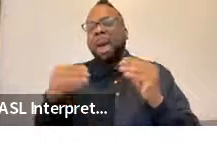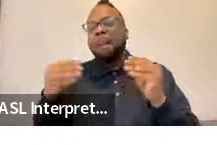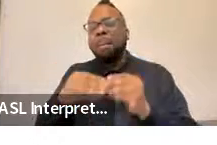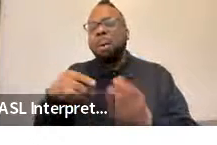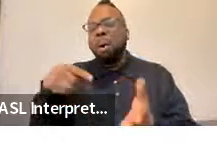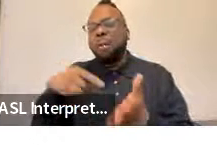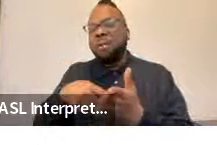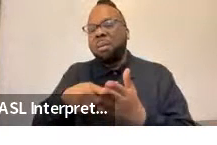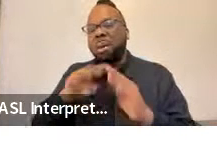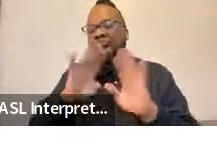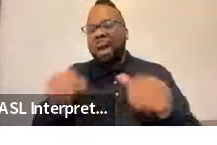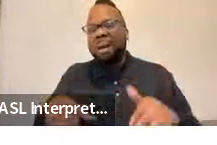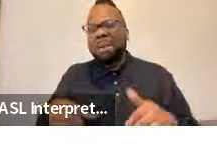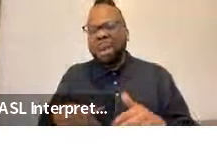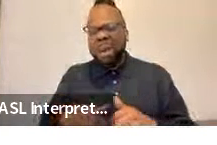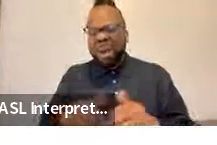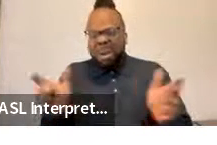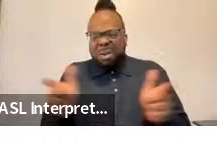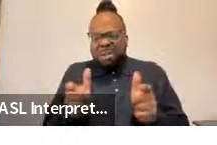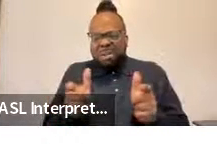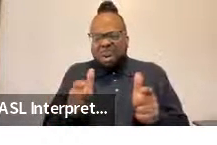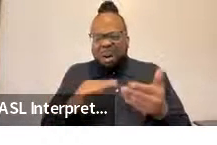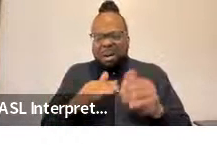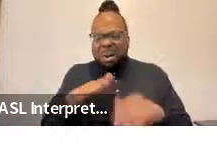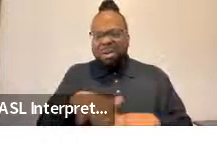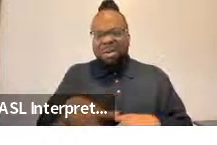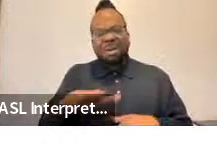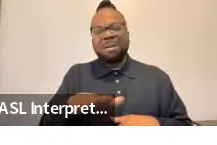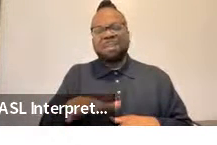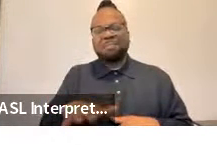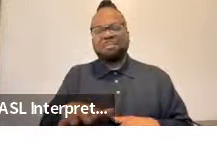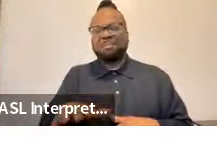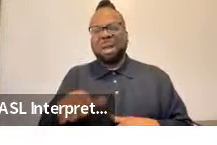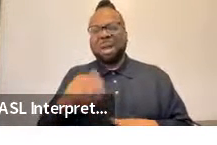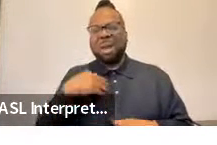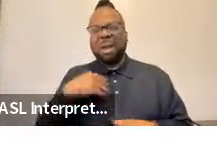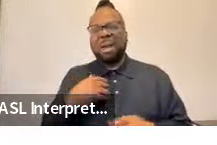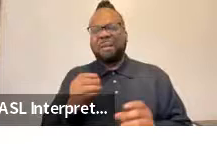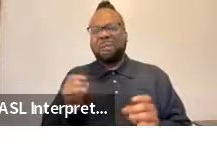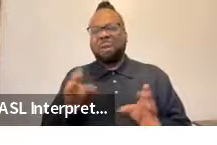no single neighborhood will experience drastic changes. Next slide.